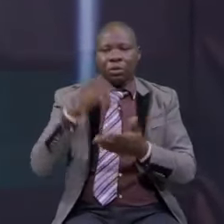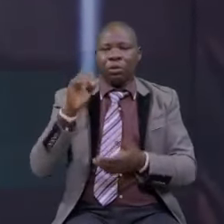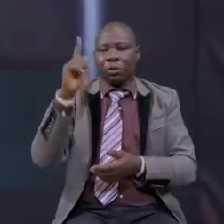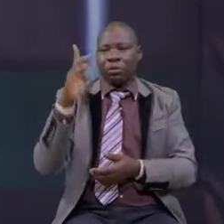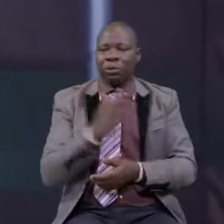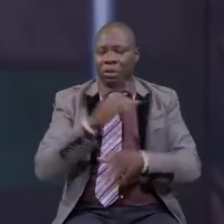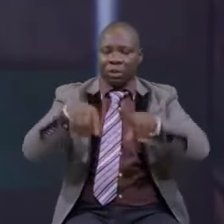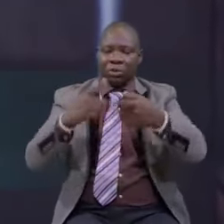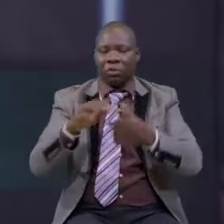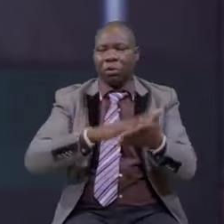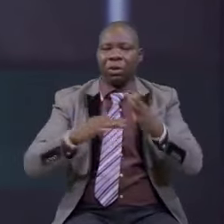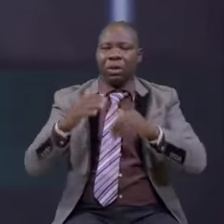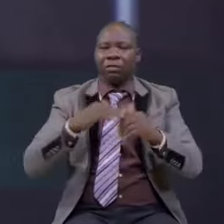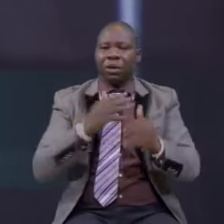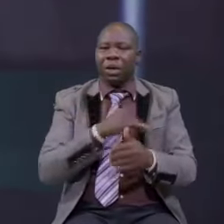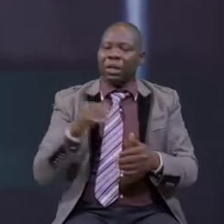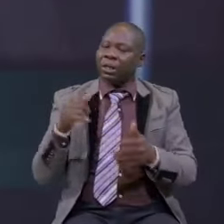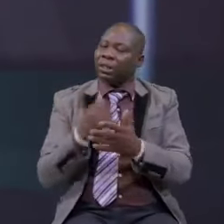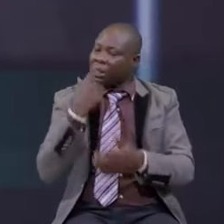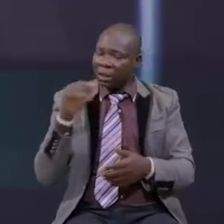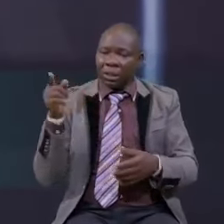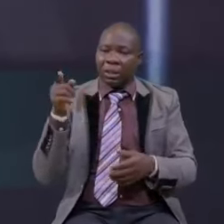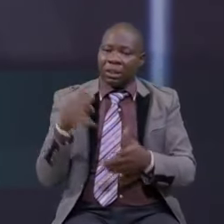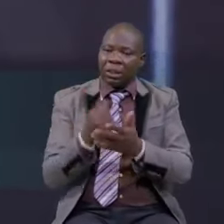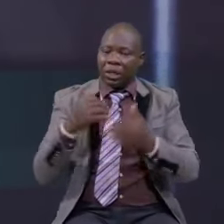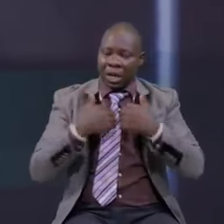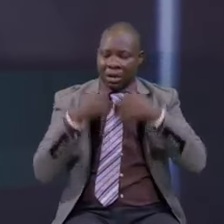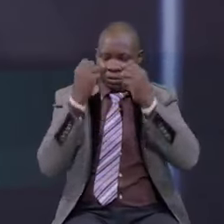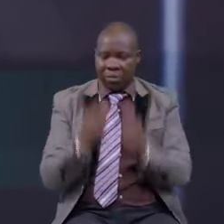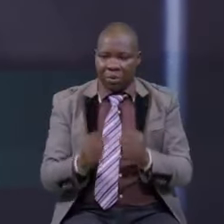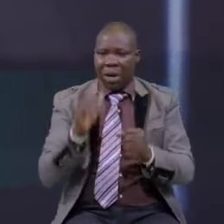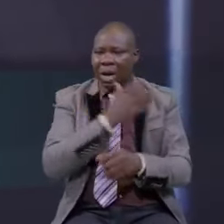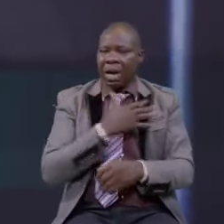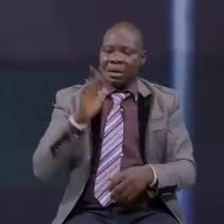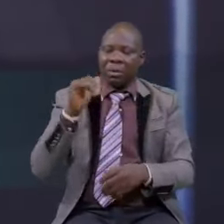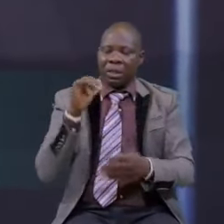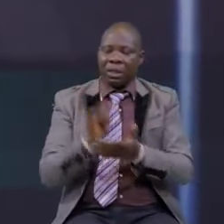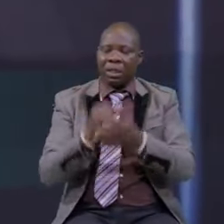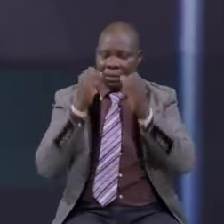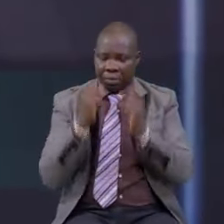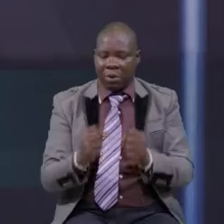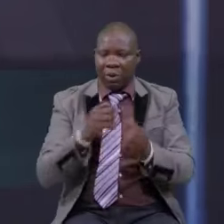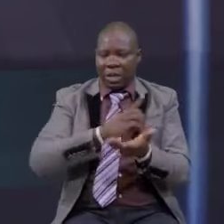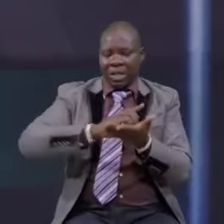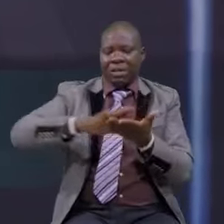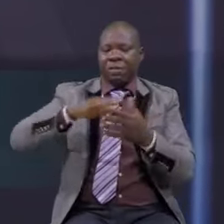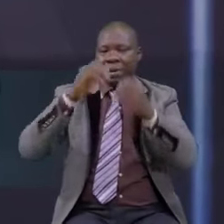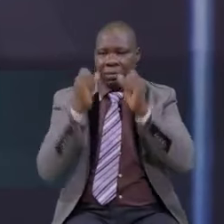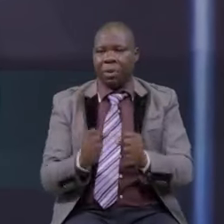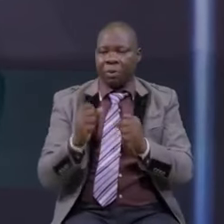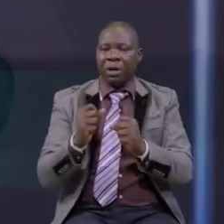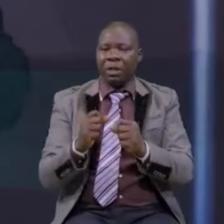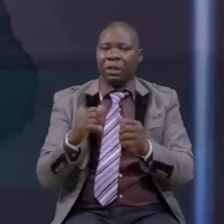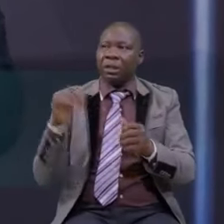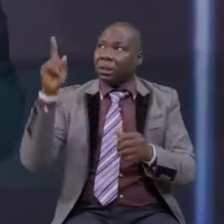says, he has power. And by that power, divine power, he has given